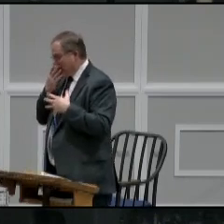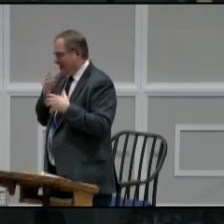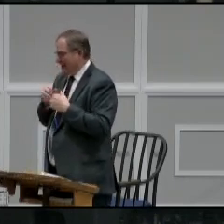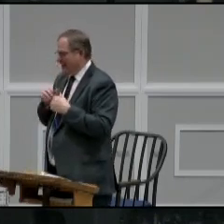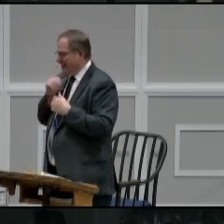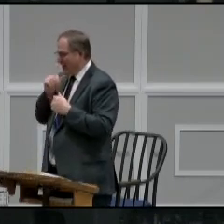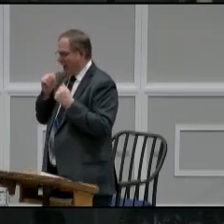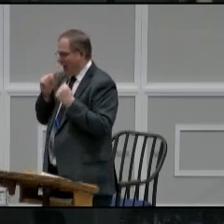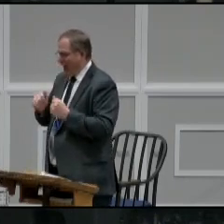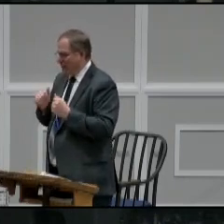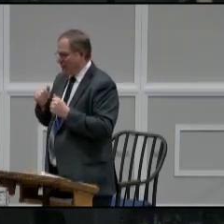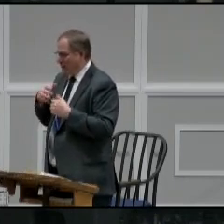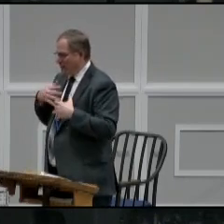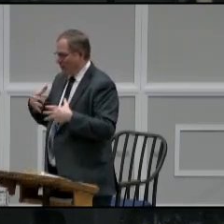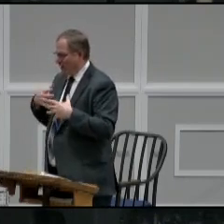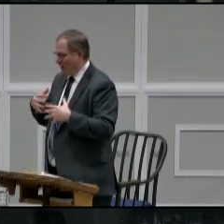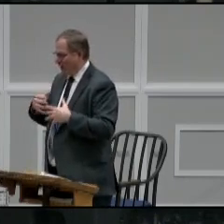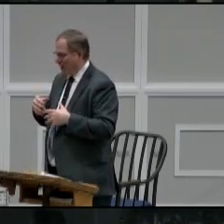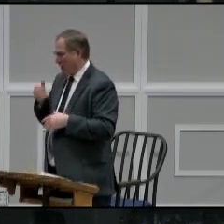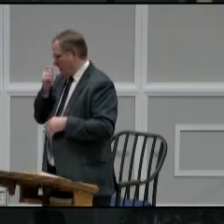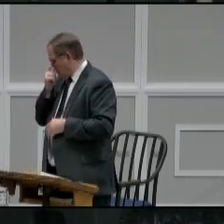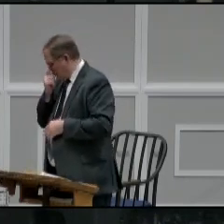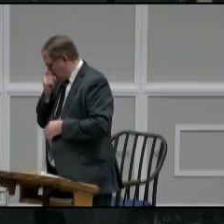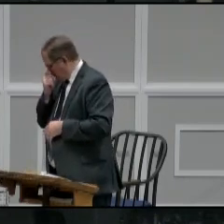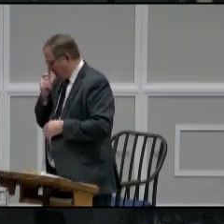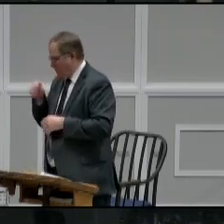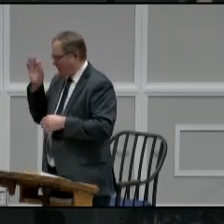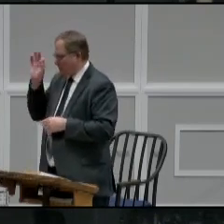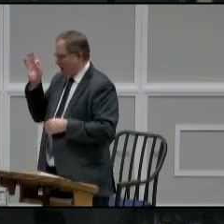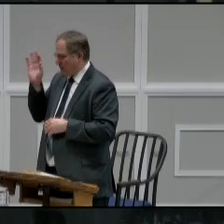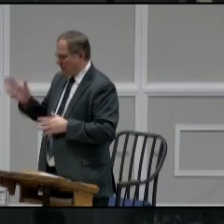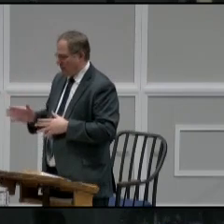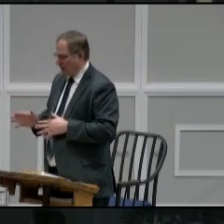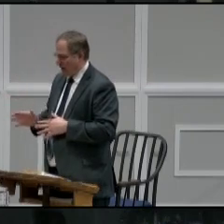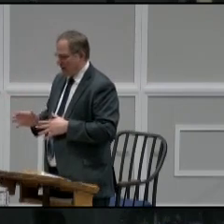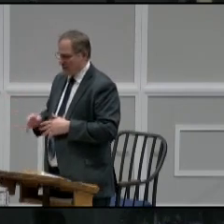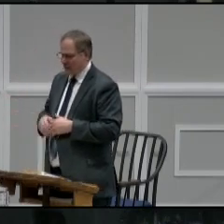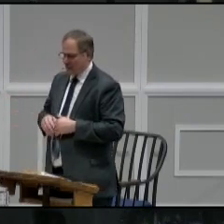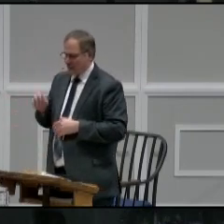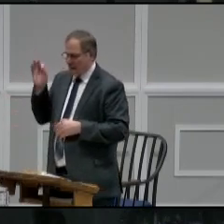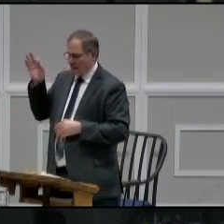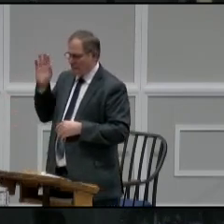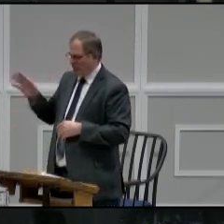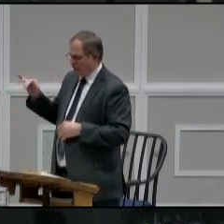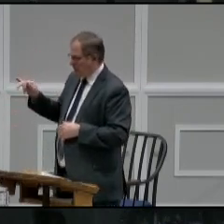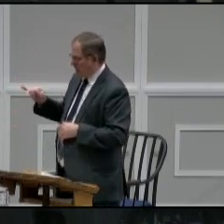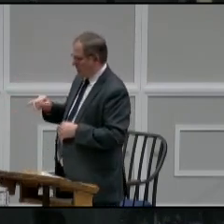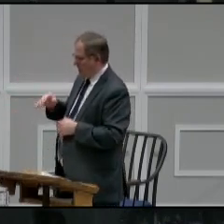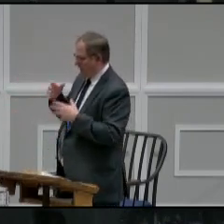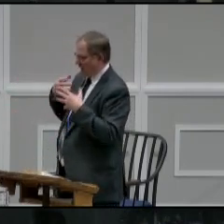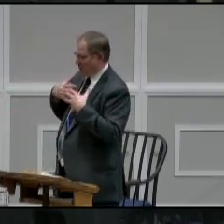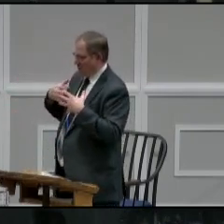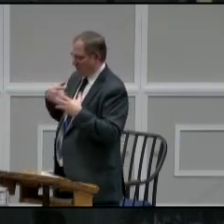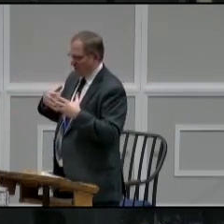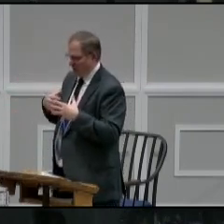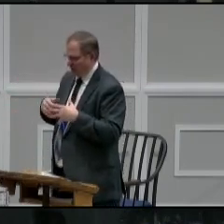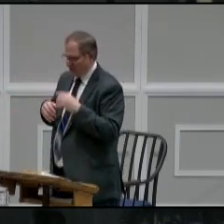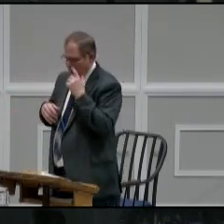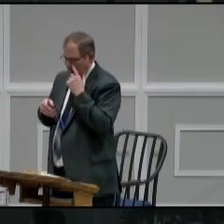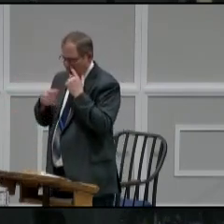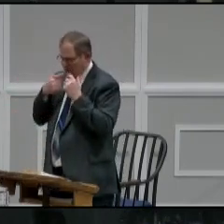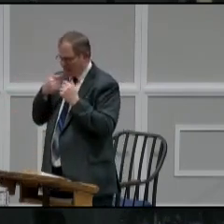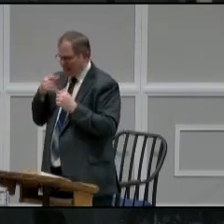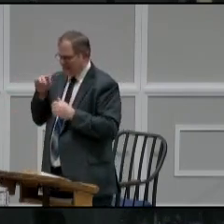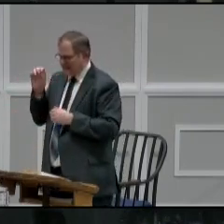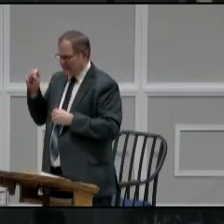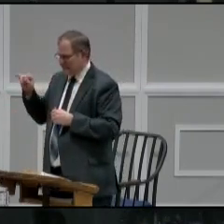Hard to listen to. Blowing my nose every 5 minutes while I'm trying to preach. Say, Brother Drew, that's silly.